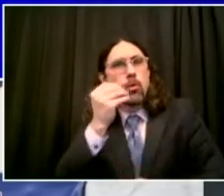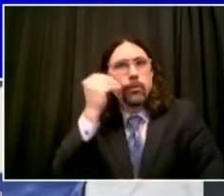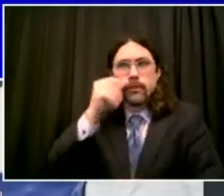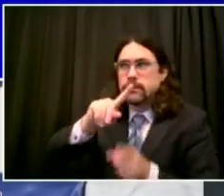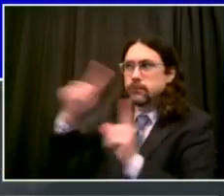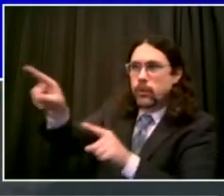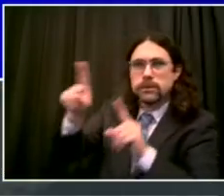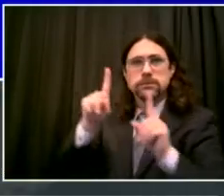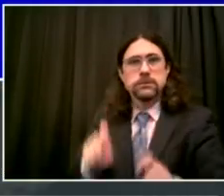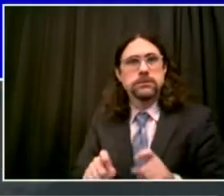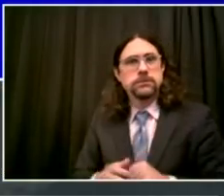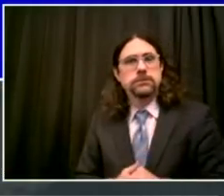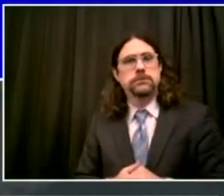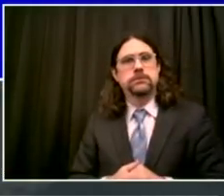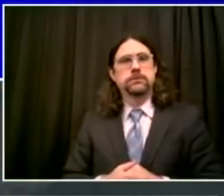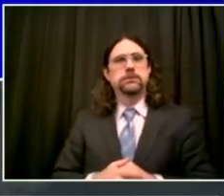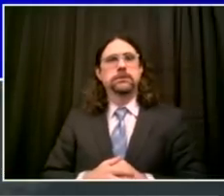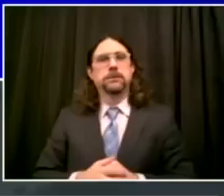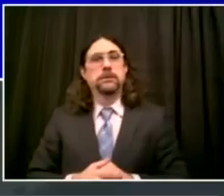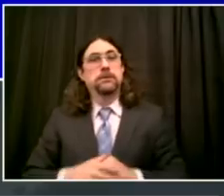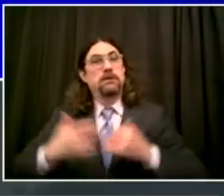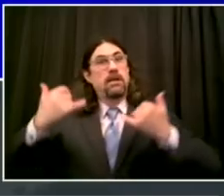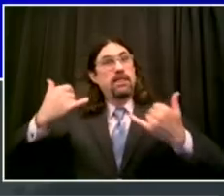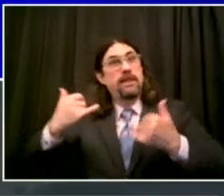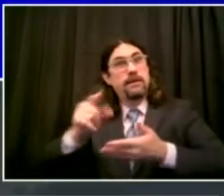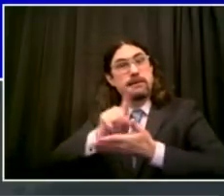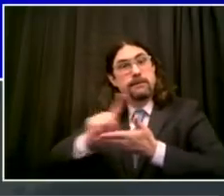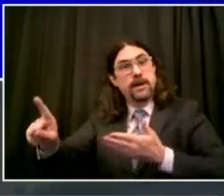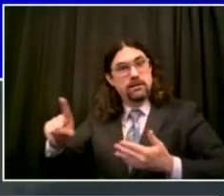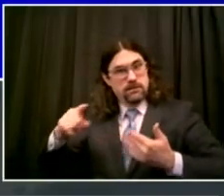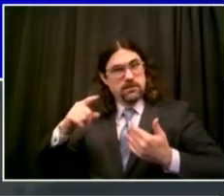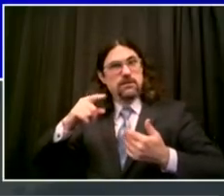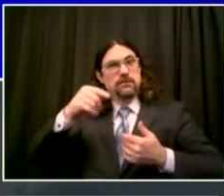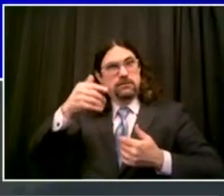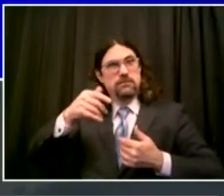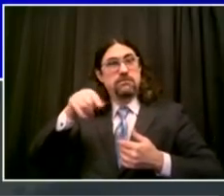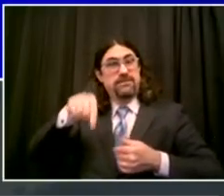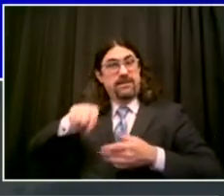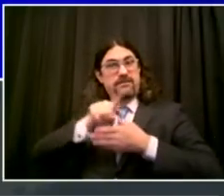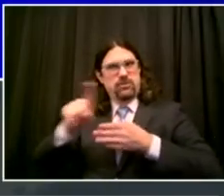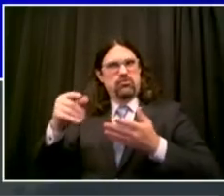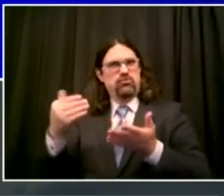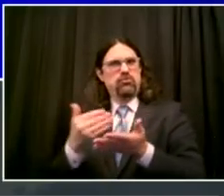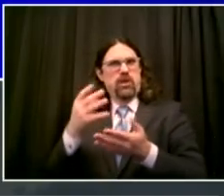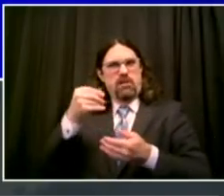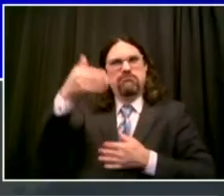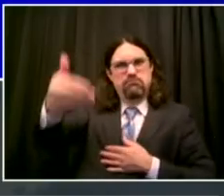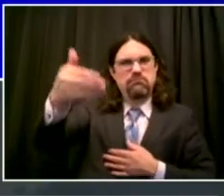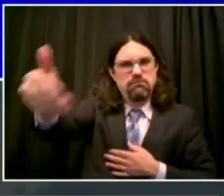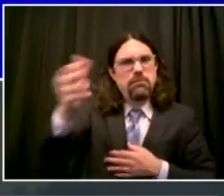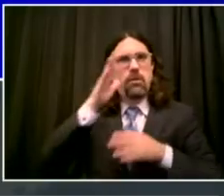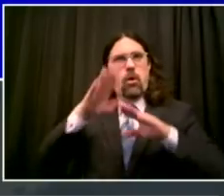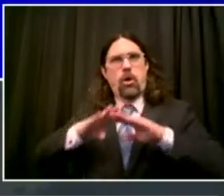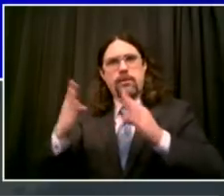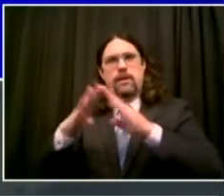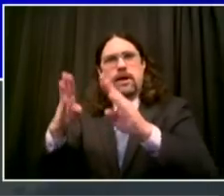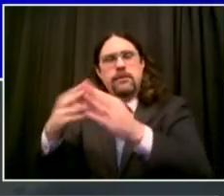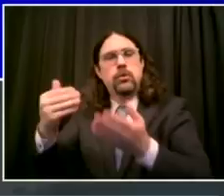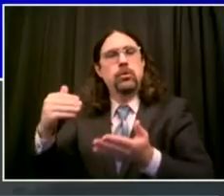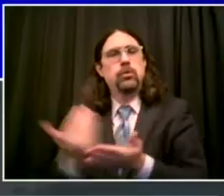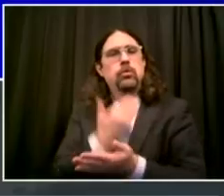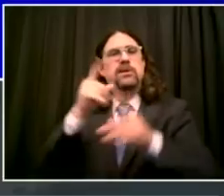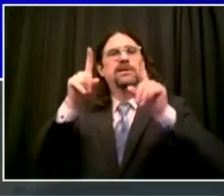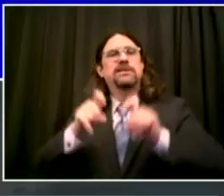opening 12 new testing sites through our public health system, health and hospitals. This week, one will open